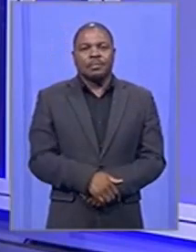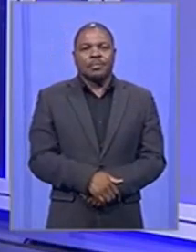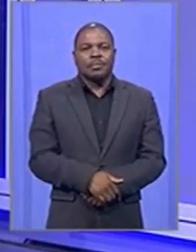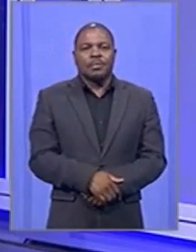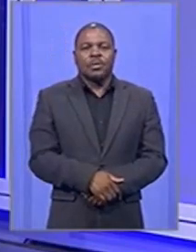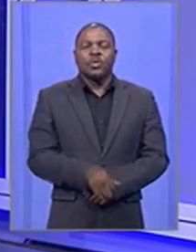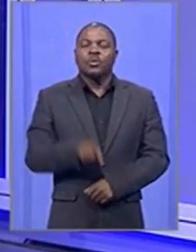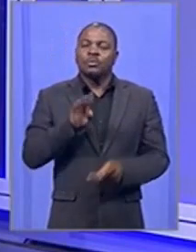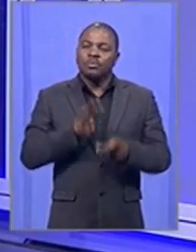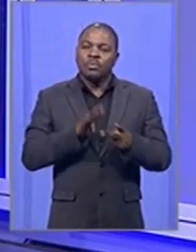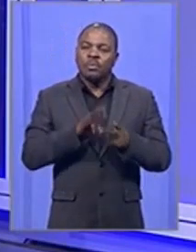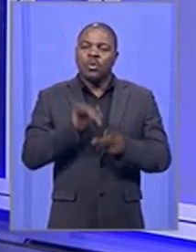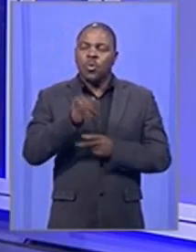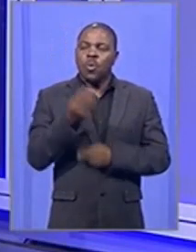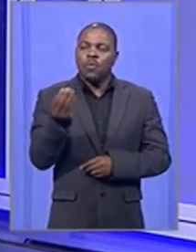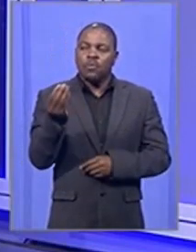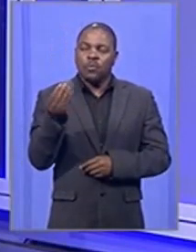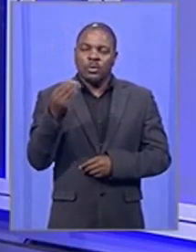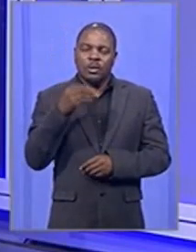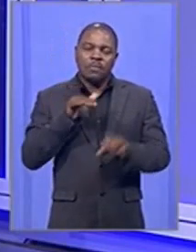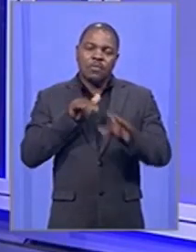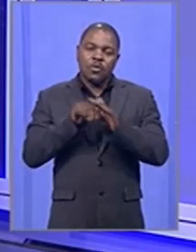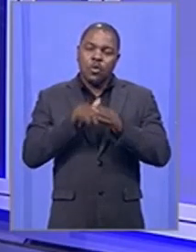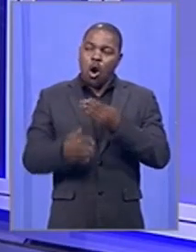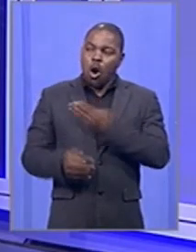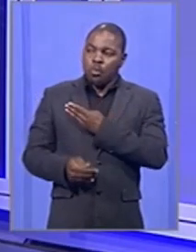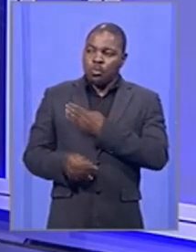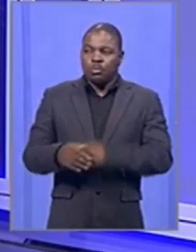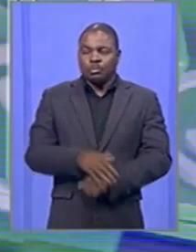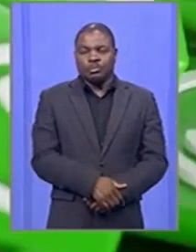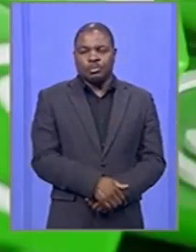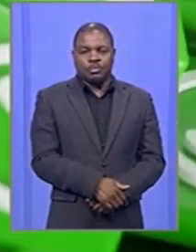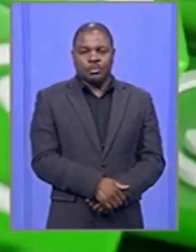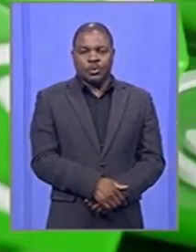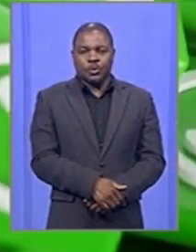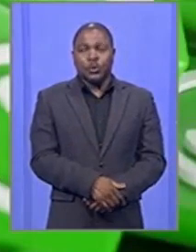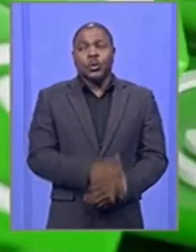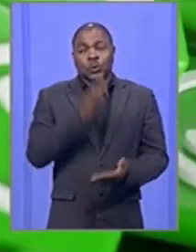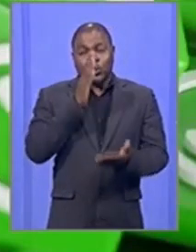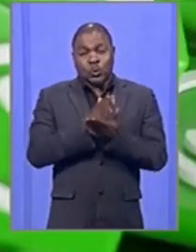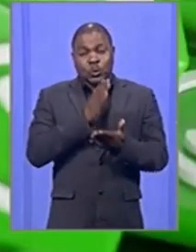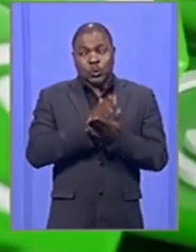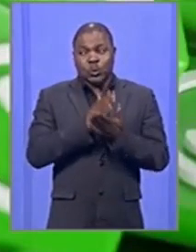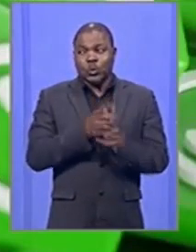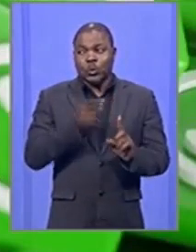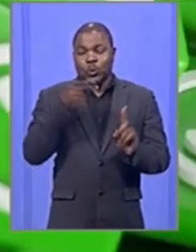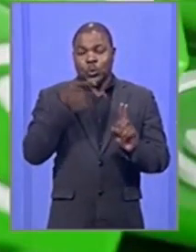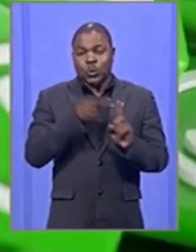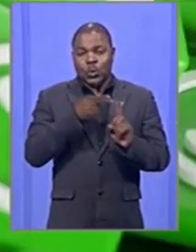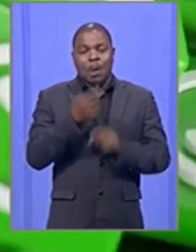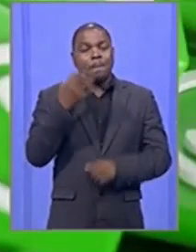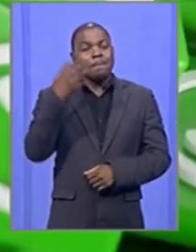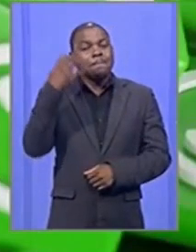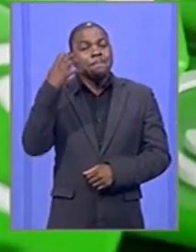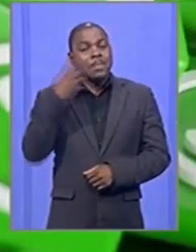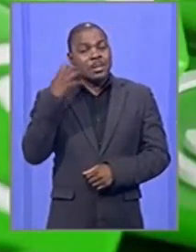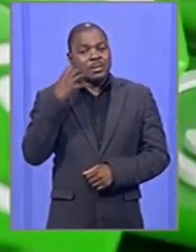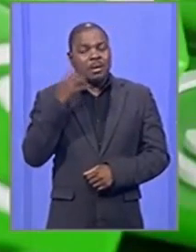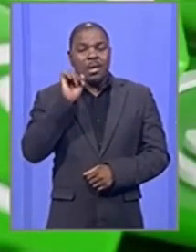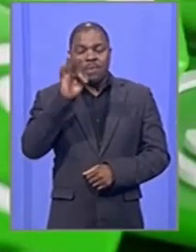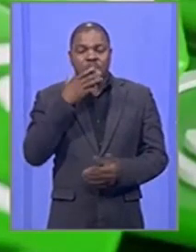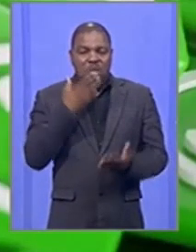Maikutlo a mmogi a gagatse video ke a latelang. Go bolela nnete le ge ino kotokwane letona la ditšhelete a ka leka